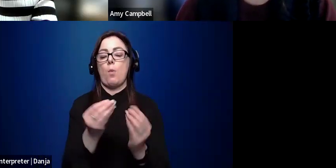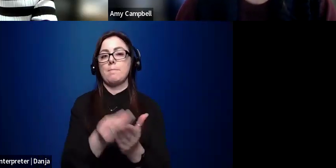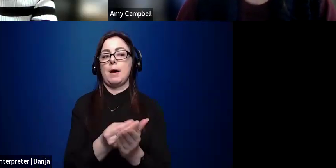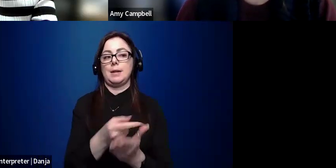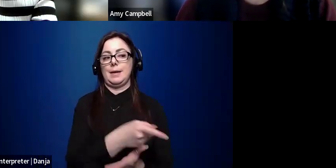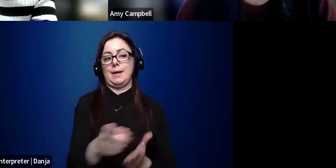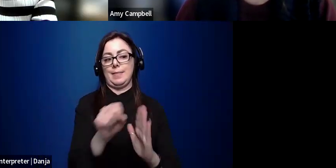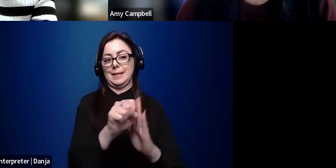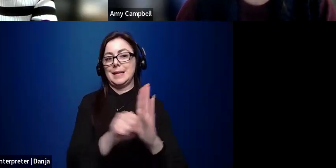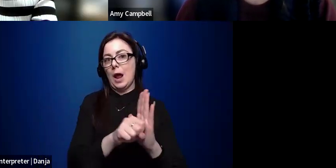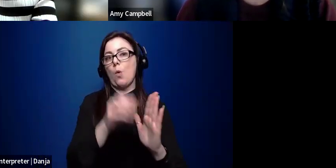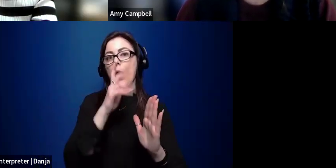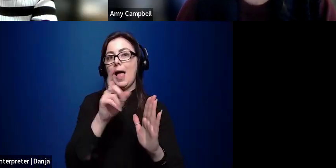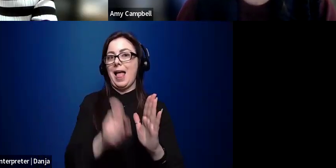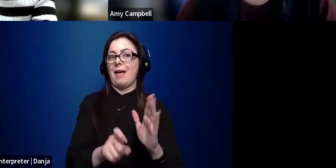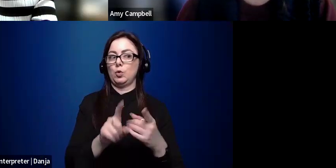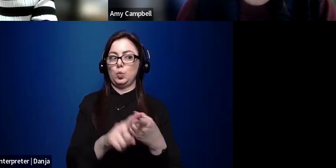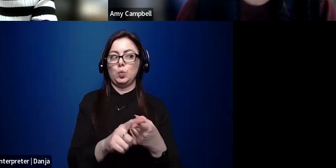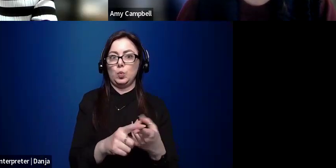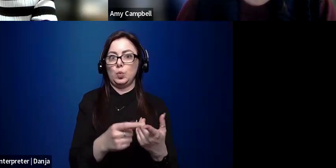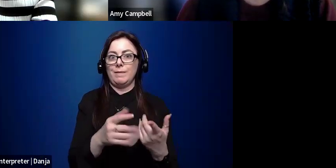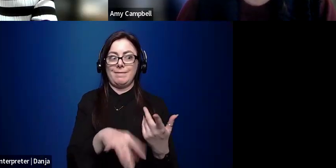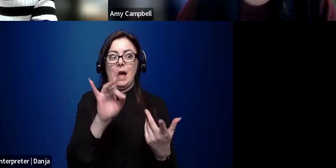keep everything exactly the same.